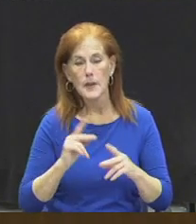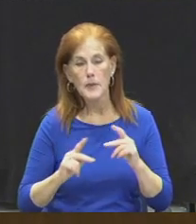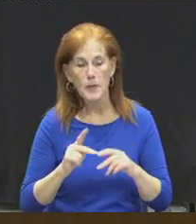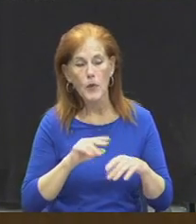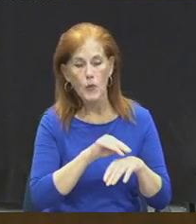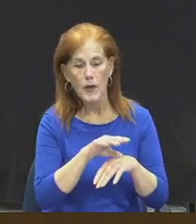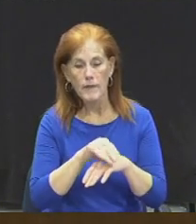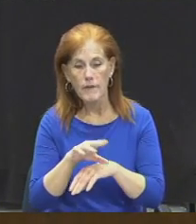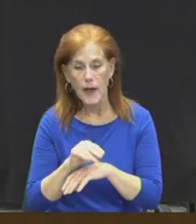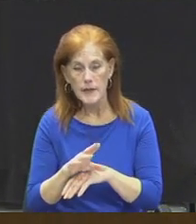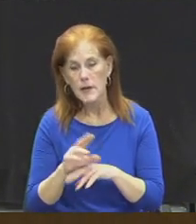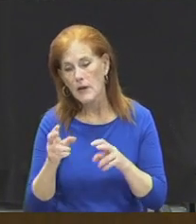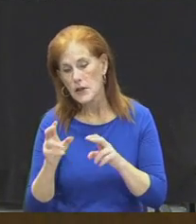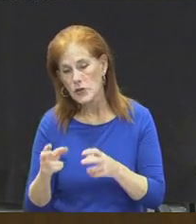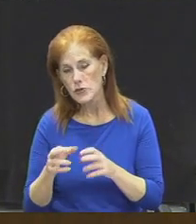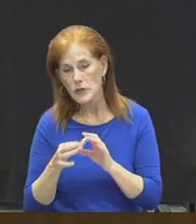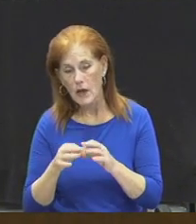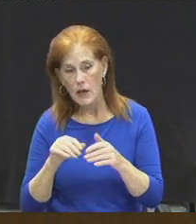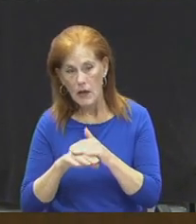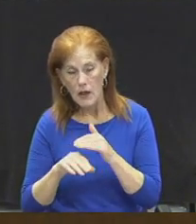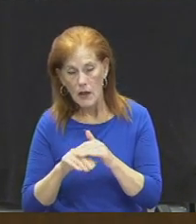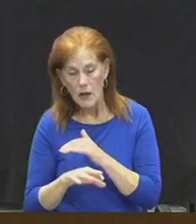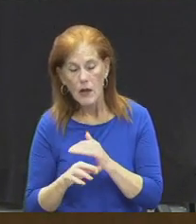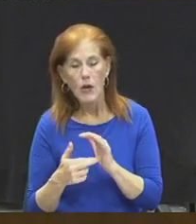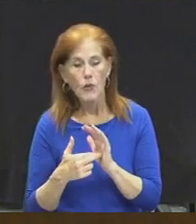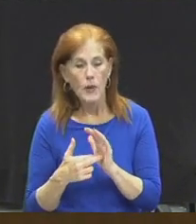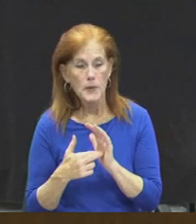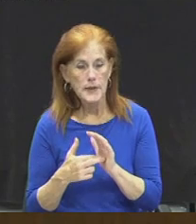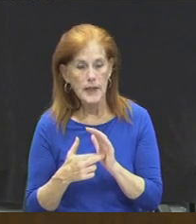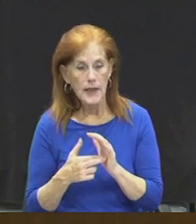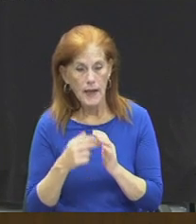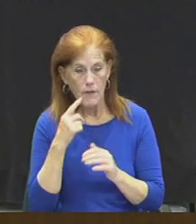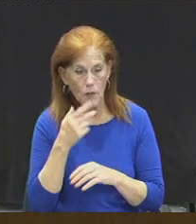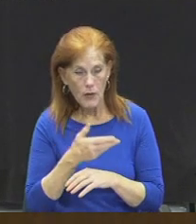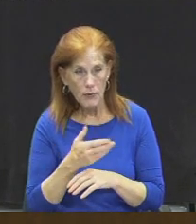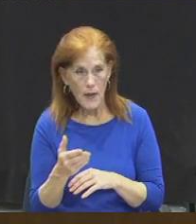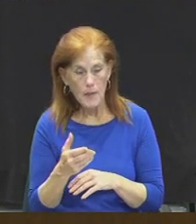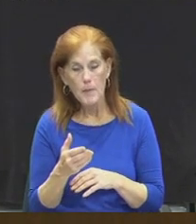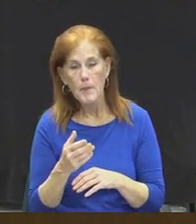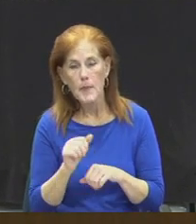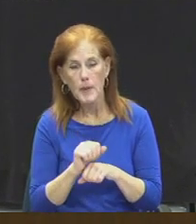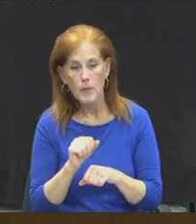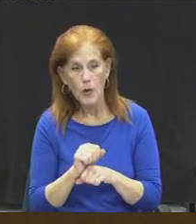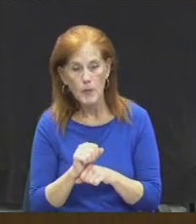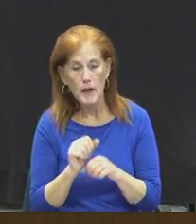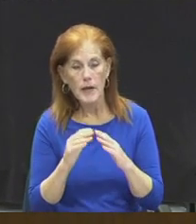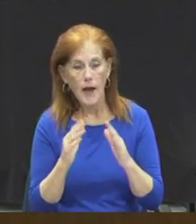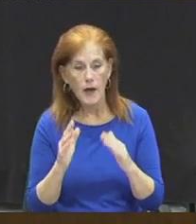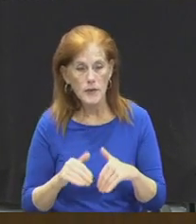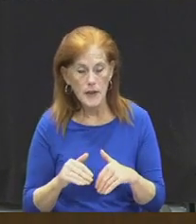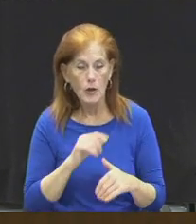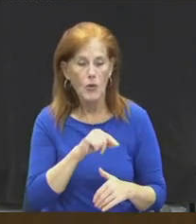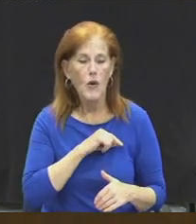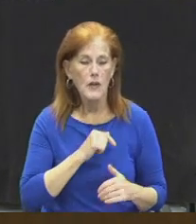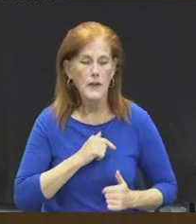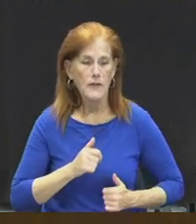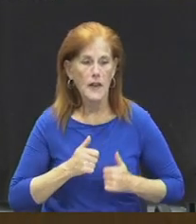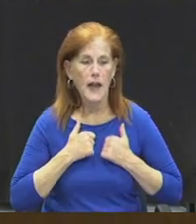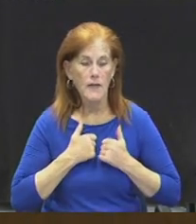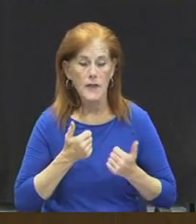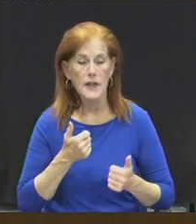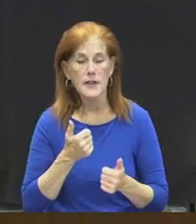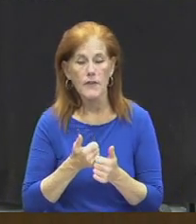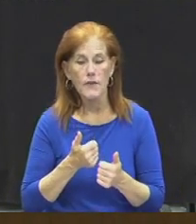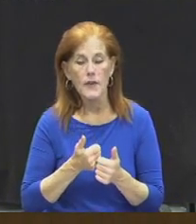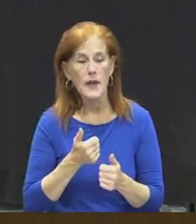personnel on issues of access, representation, employment, housing, and quality of life as it affects